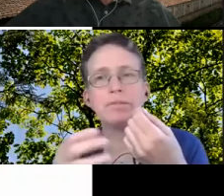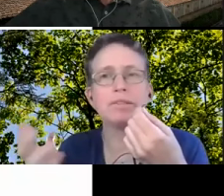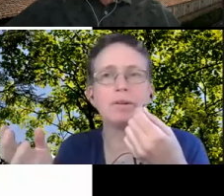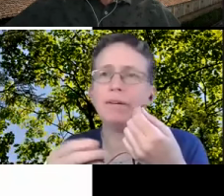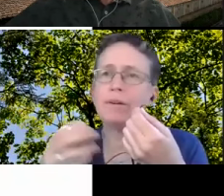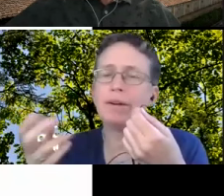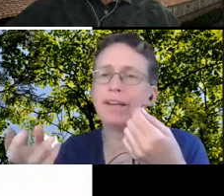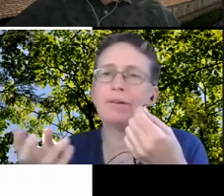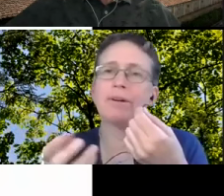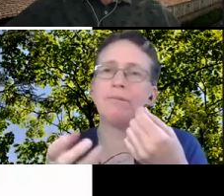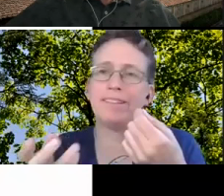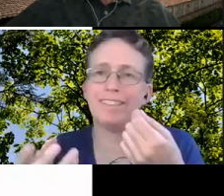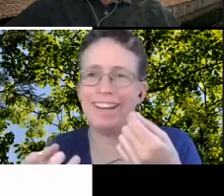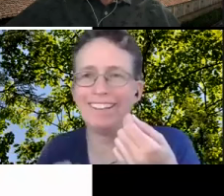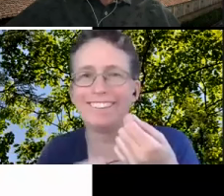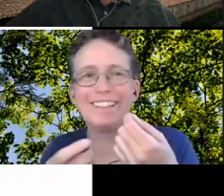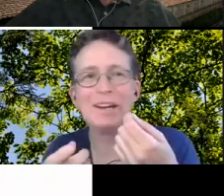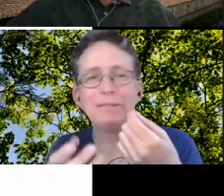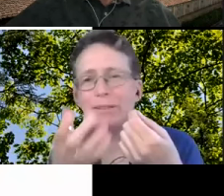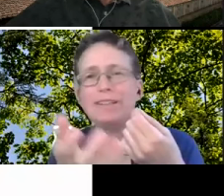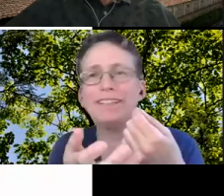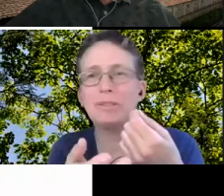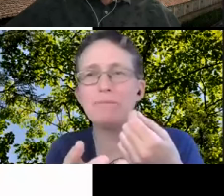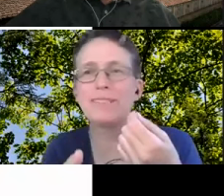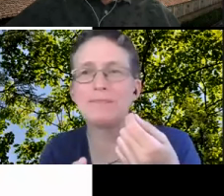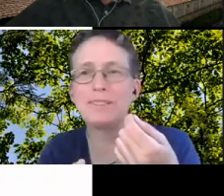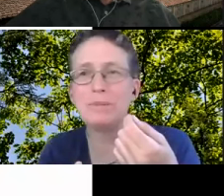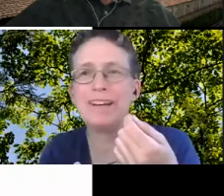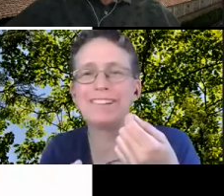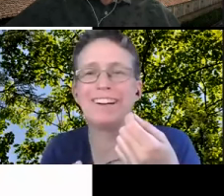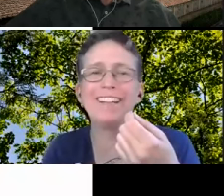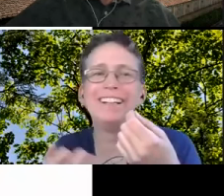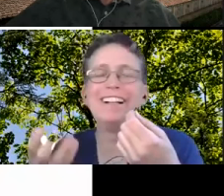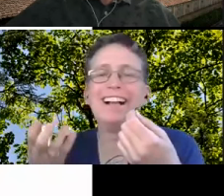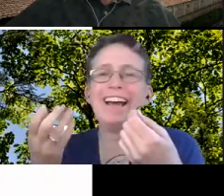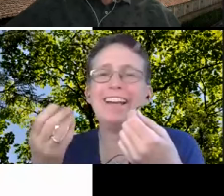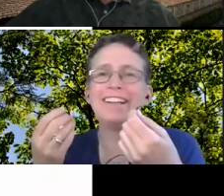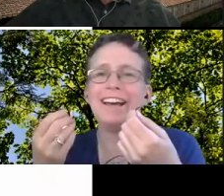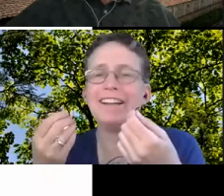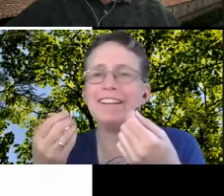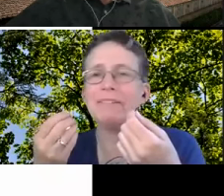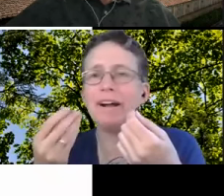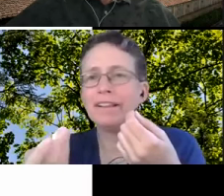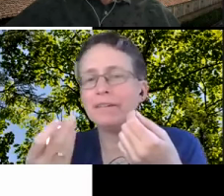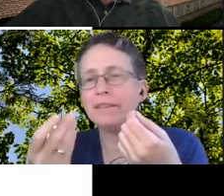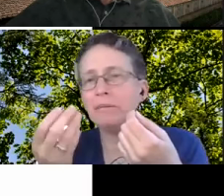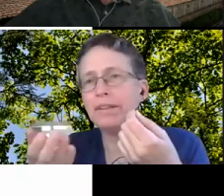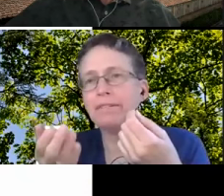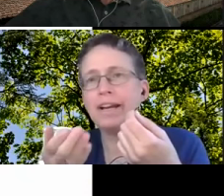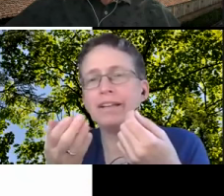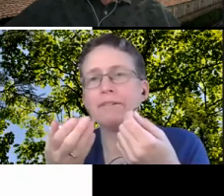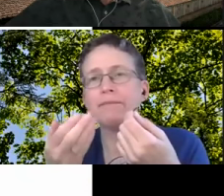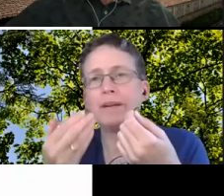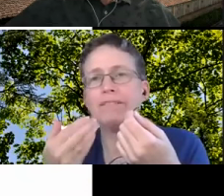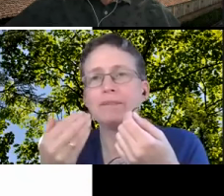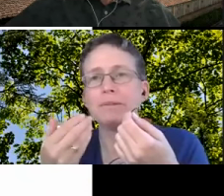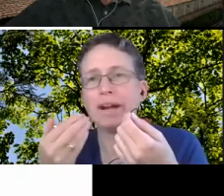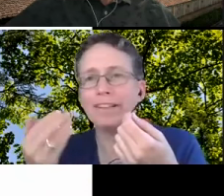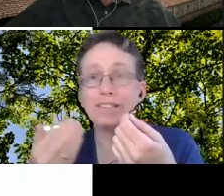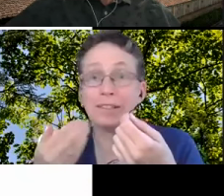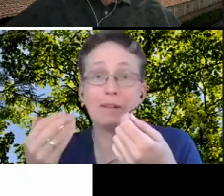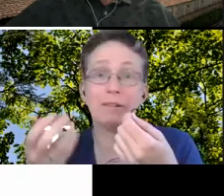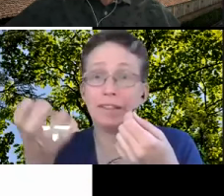of going, I wonder where I could go for a walk today. It's like, which one of these two pictures would you pick, right? And while the one on the right, for many of us who